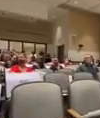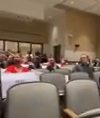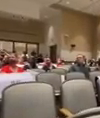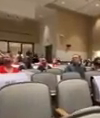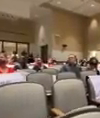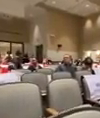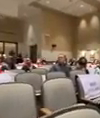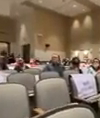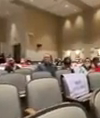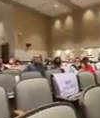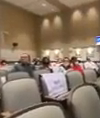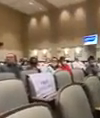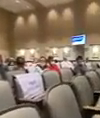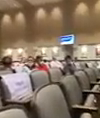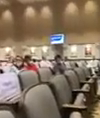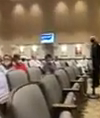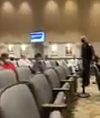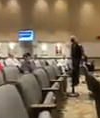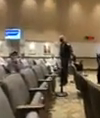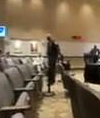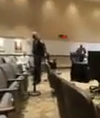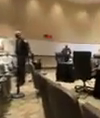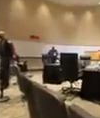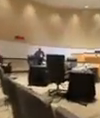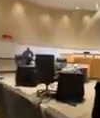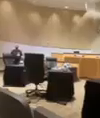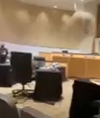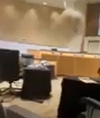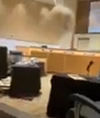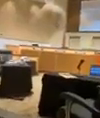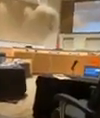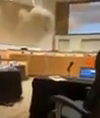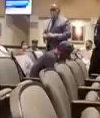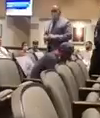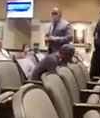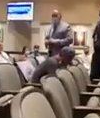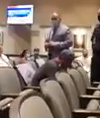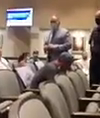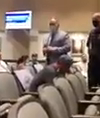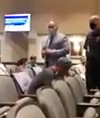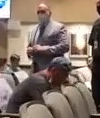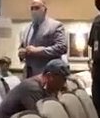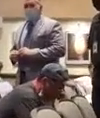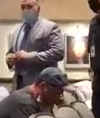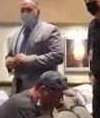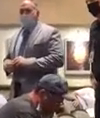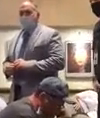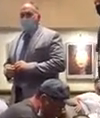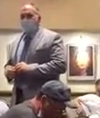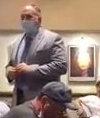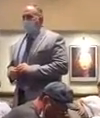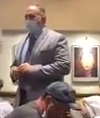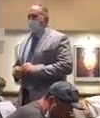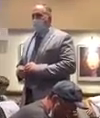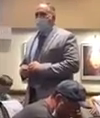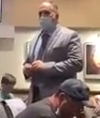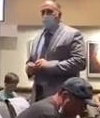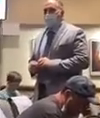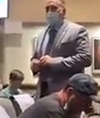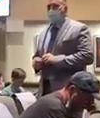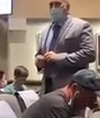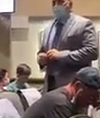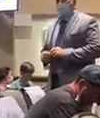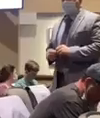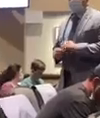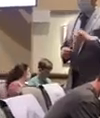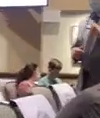that it's like They're playing God. They're playing God. They're playing politics. Power trip. A chance and let us address you real quick so we can